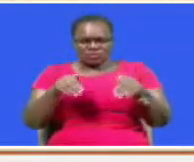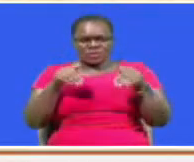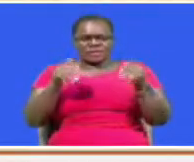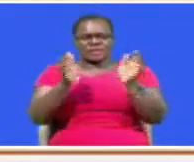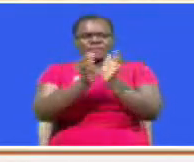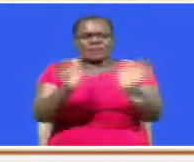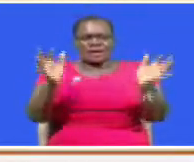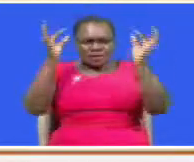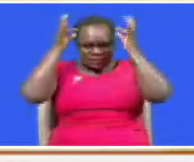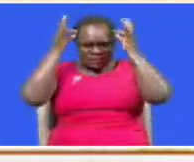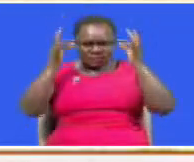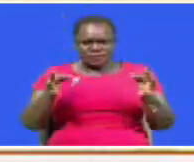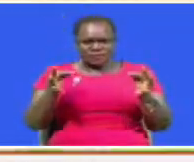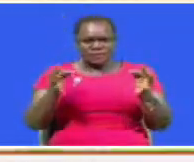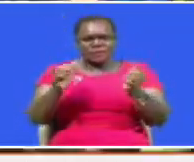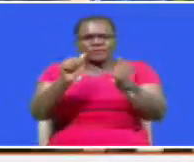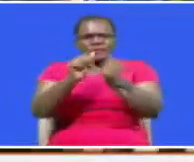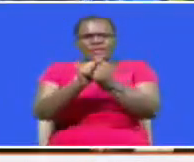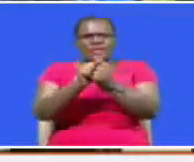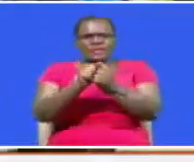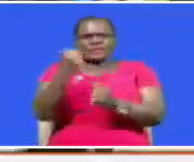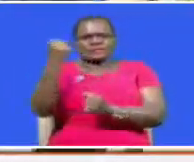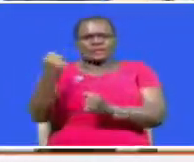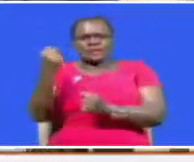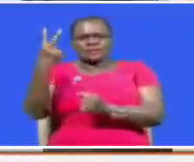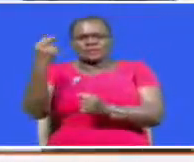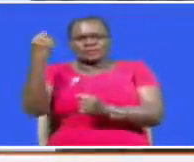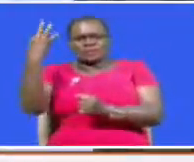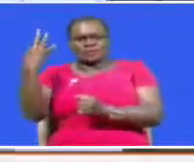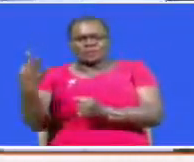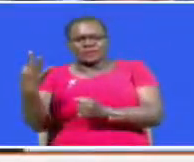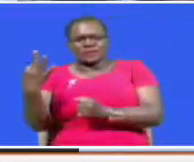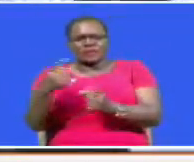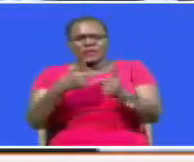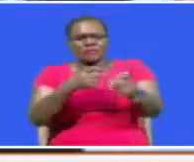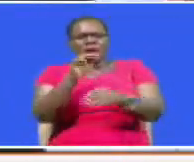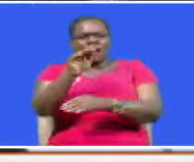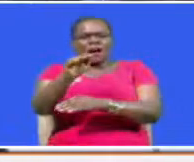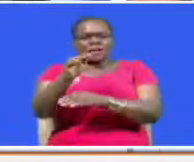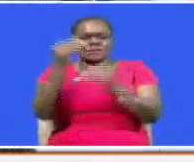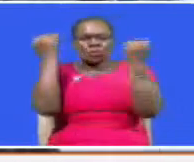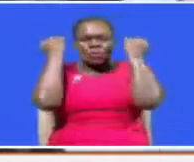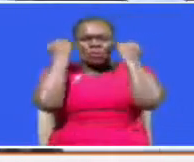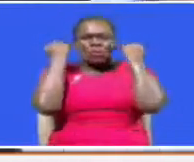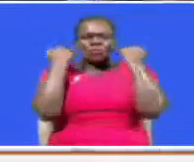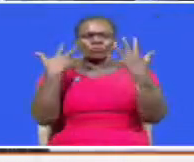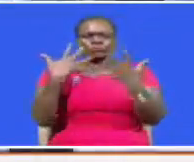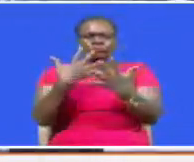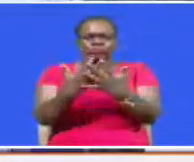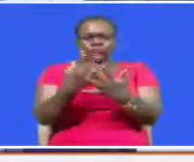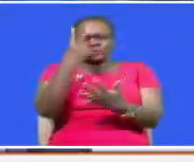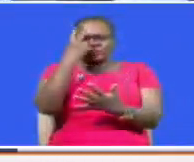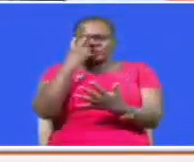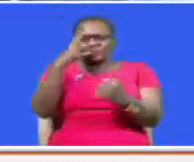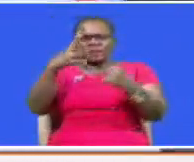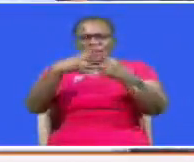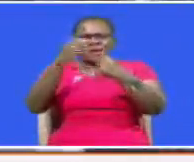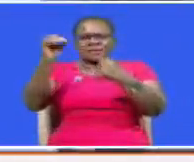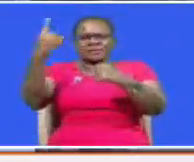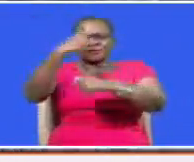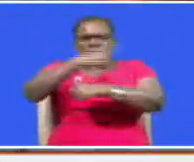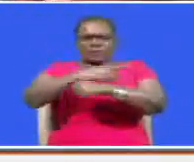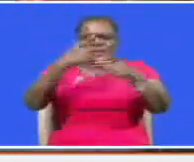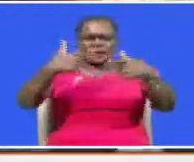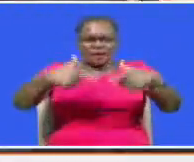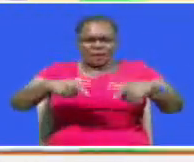bail ruling. On 10th May 2023, the prosecution had asked the court to detain the suspects for 90 days